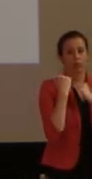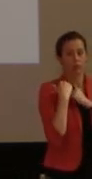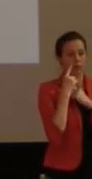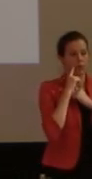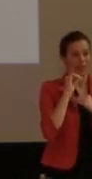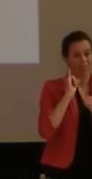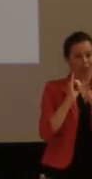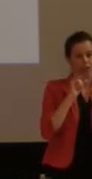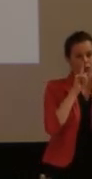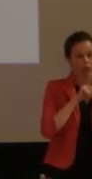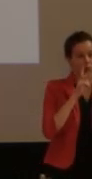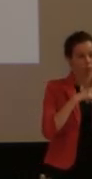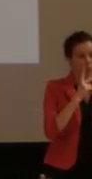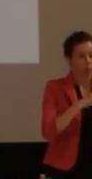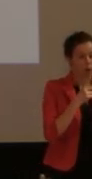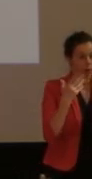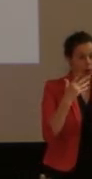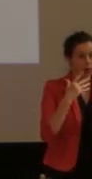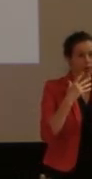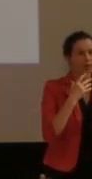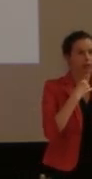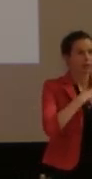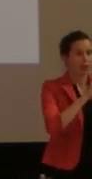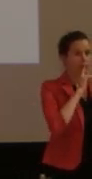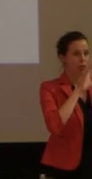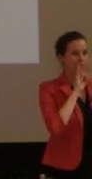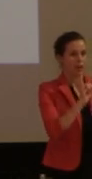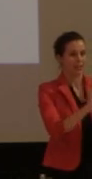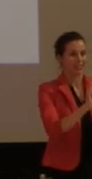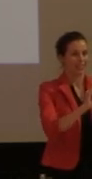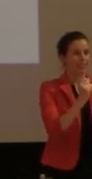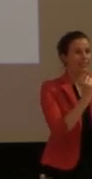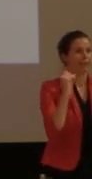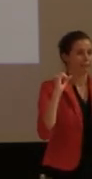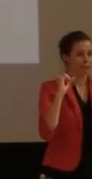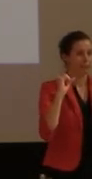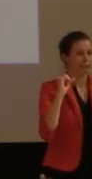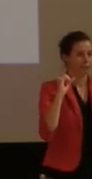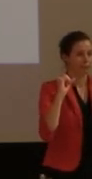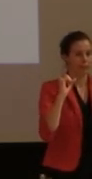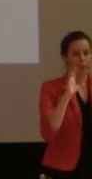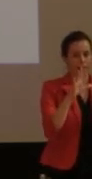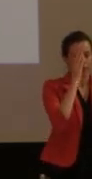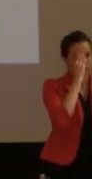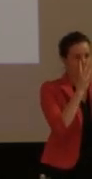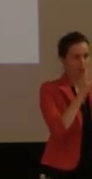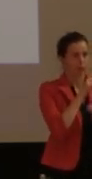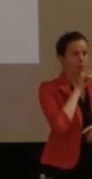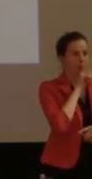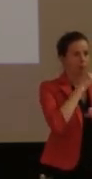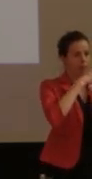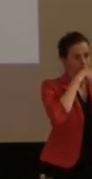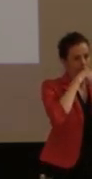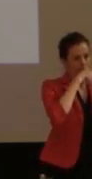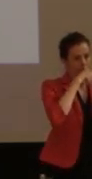research program is to safeguard participants' identity and their data. From the beginning,